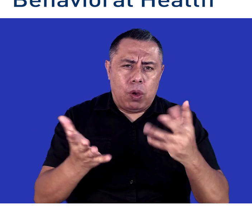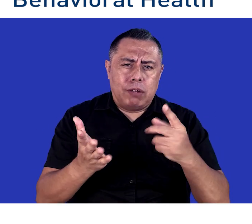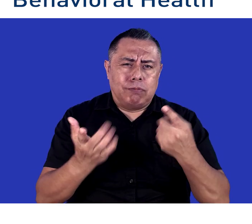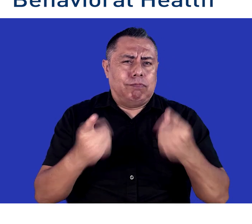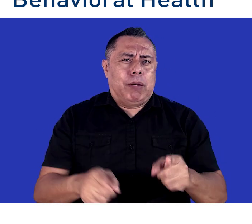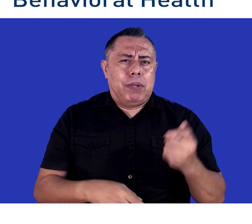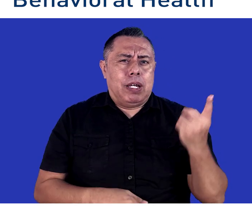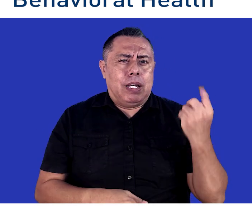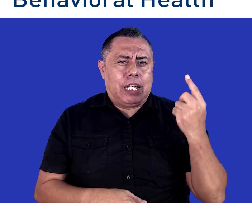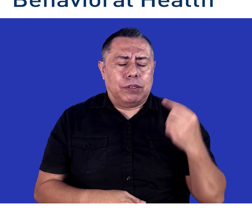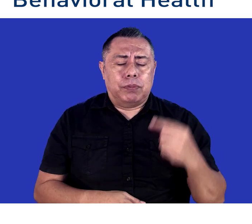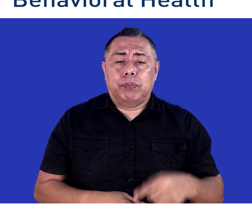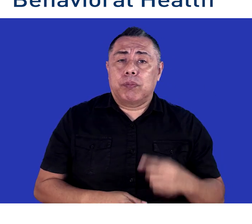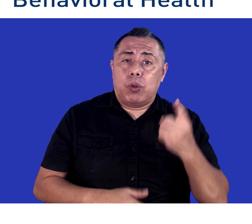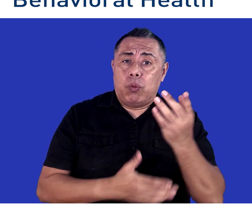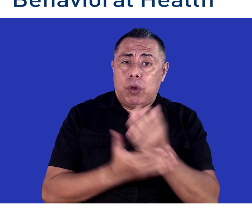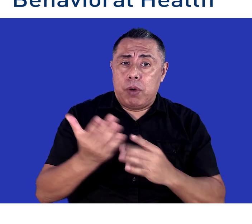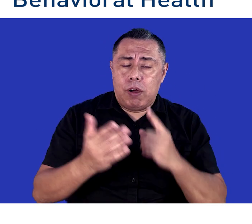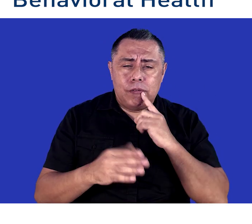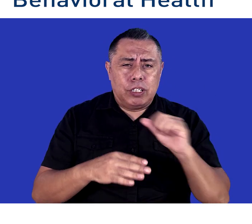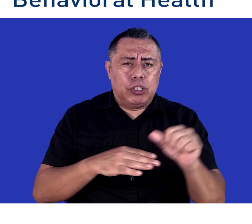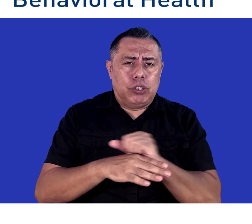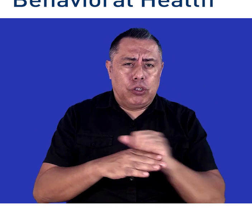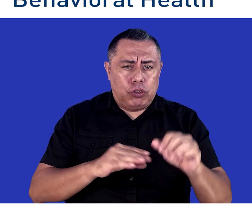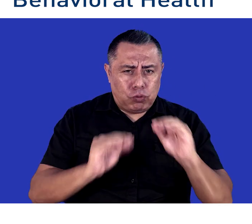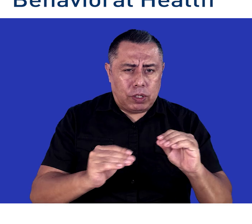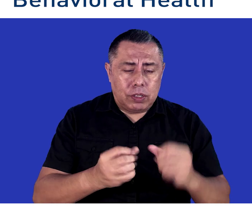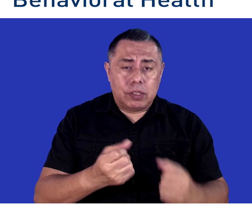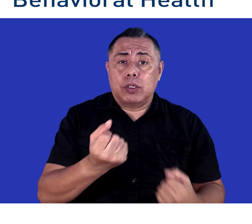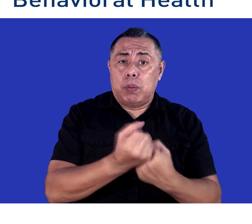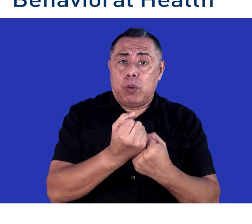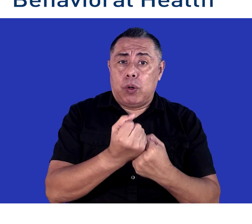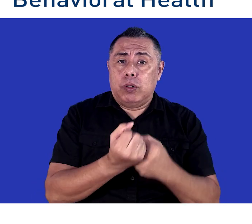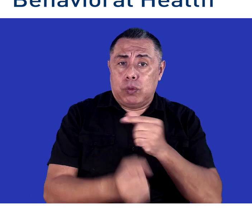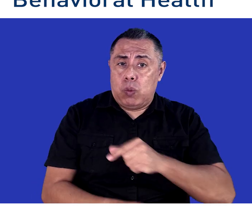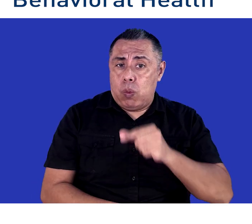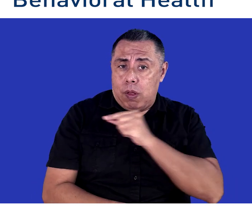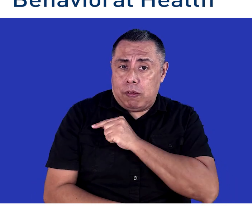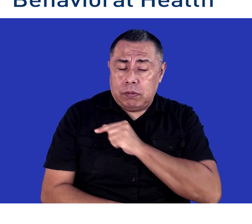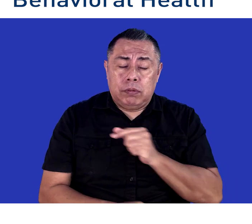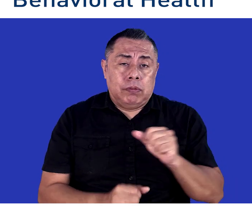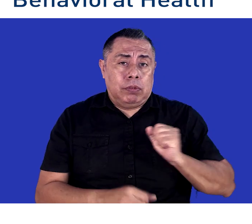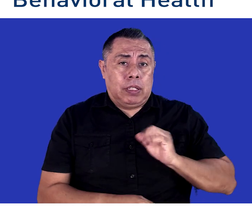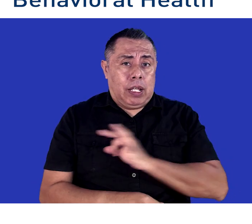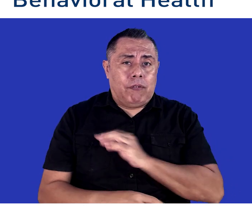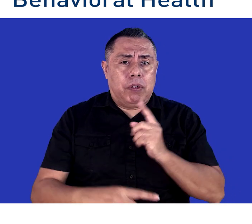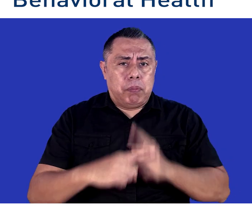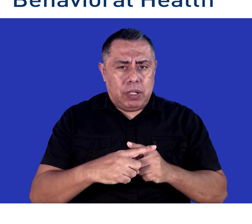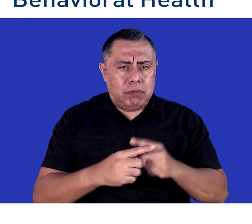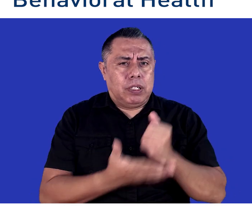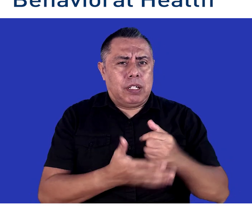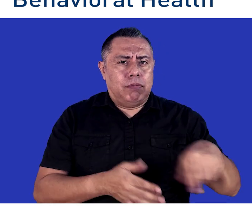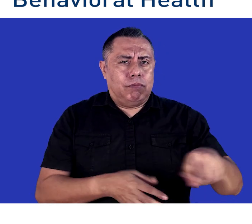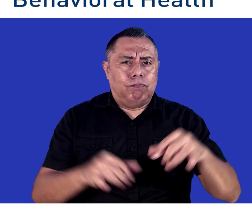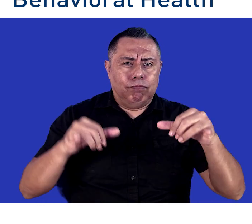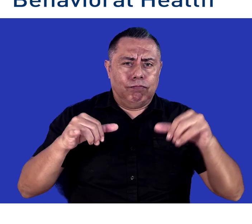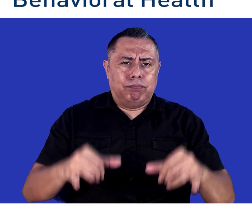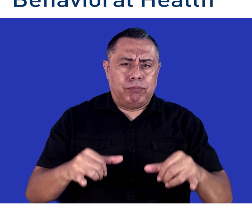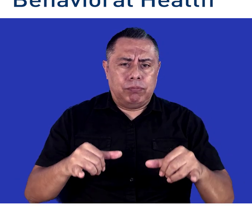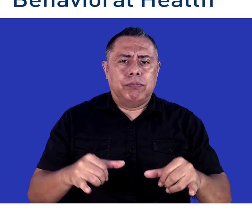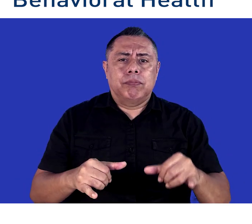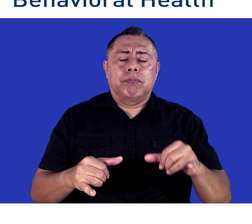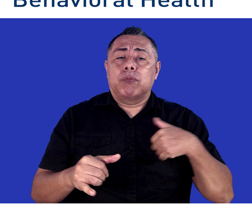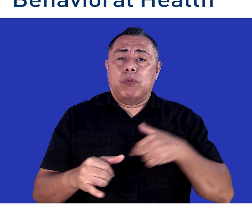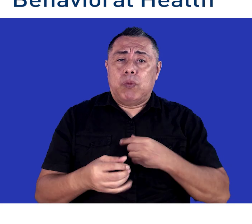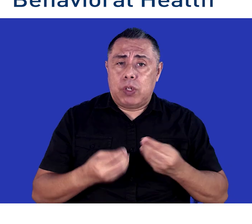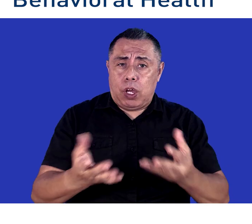of the important things is training. Not only develops a qualified workforce, but is also key to staff retention. WET offers department-wide